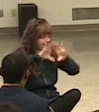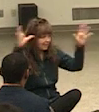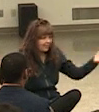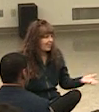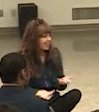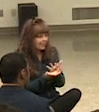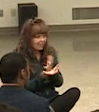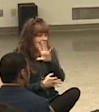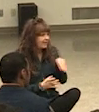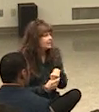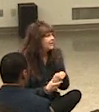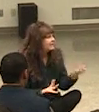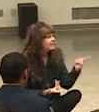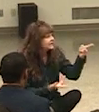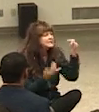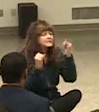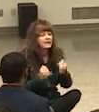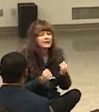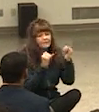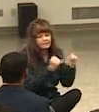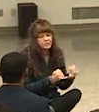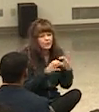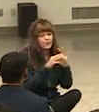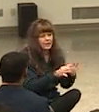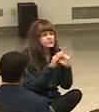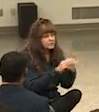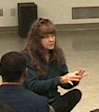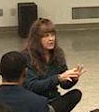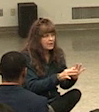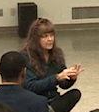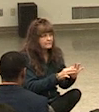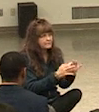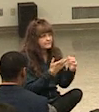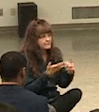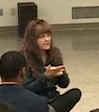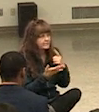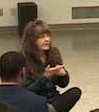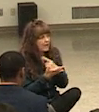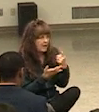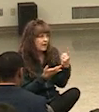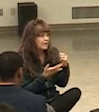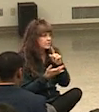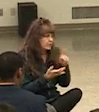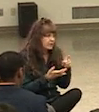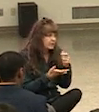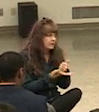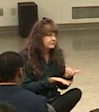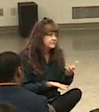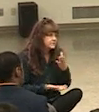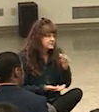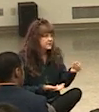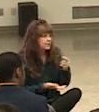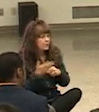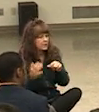know. So those individual relationships, but I think how we reflect on, like, seeing those folks as leaders in our community as well. Like, what qualifies a leader? What qualifies